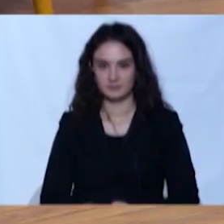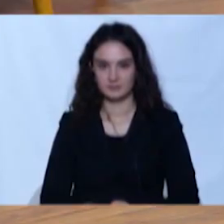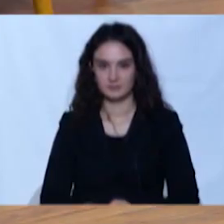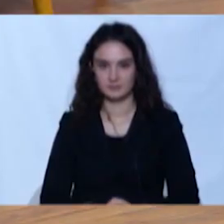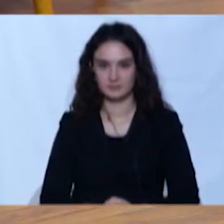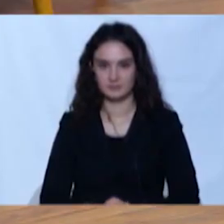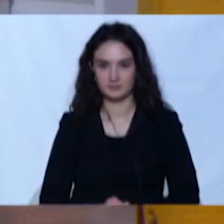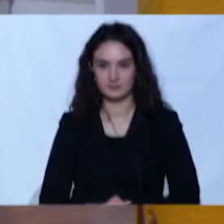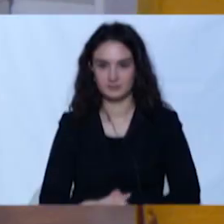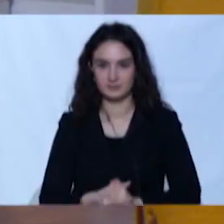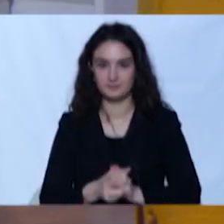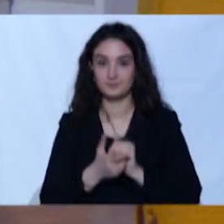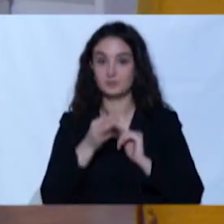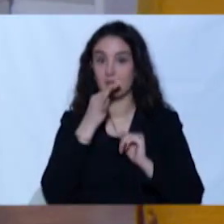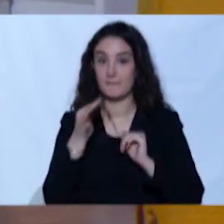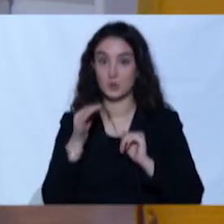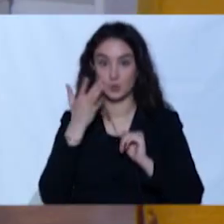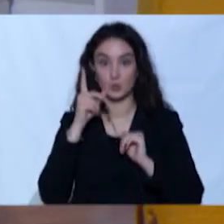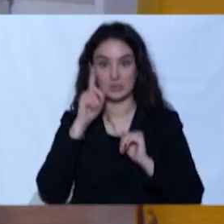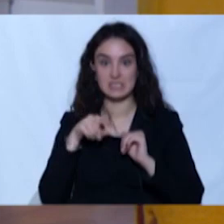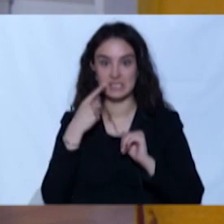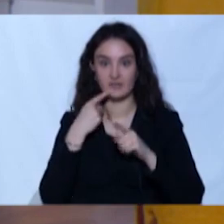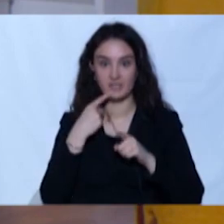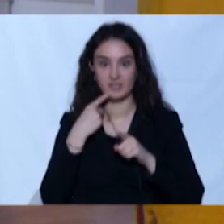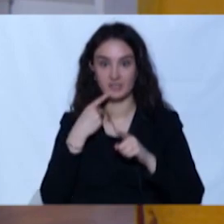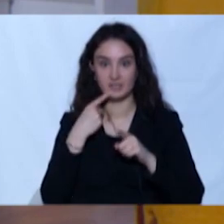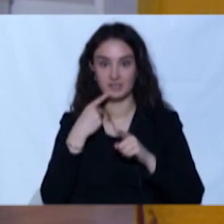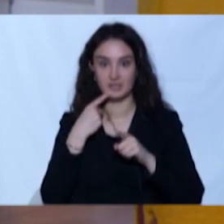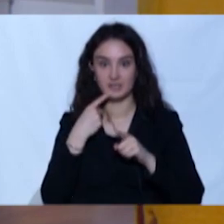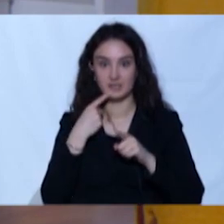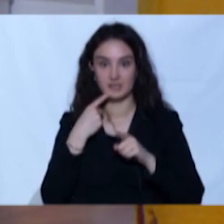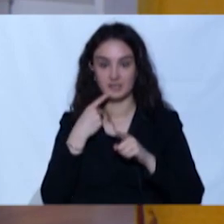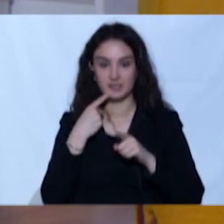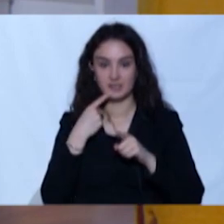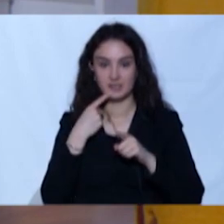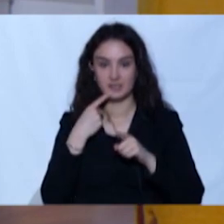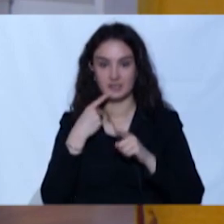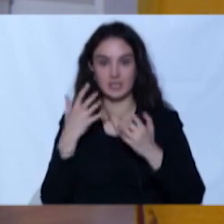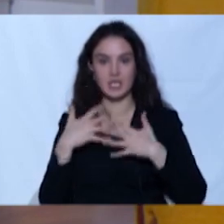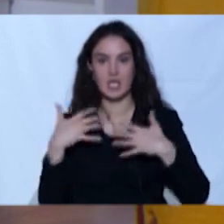Say your answer if you know the answer. What animal is this?